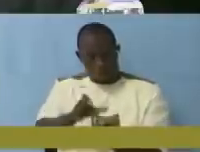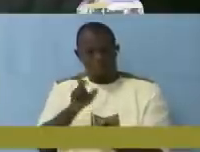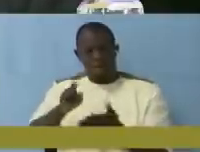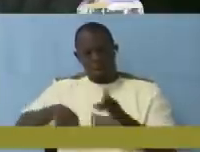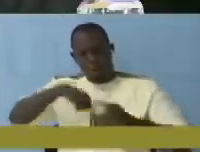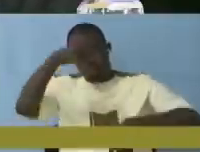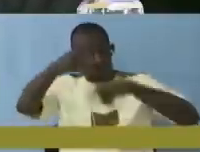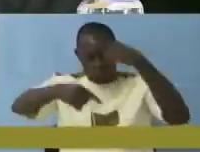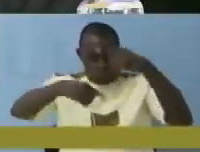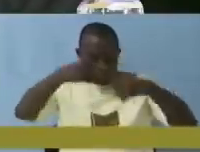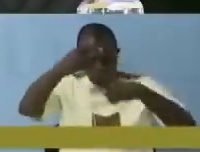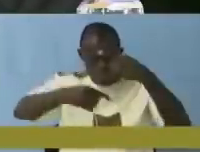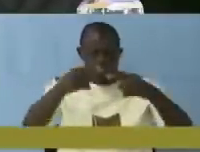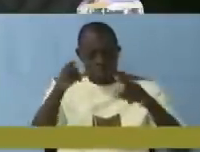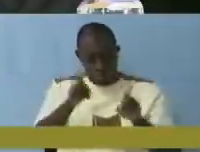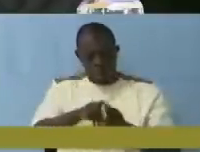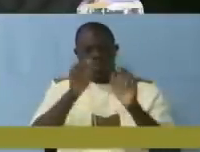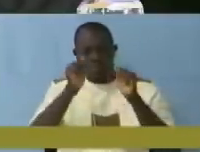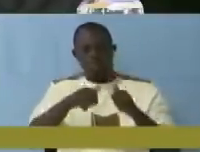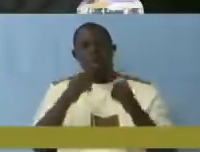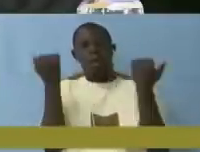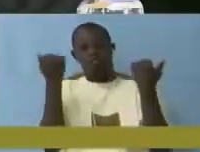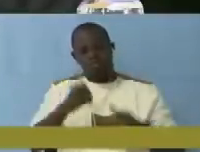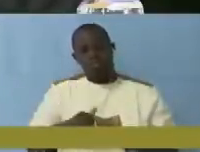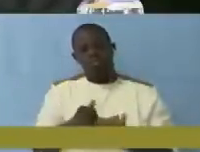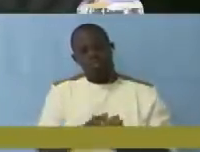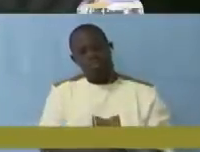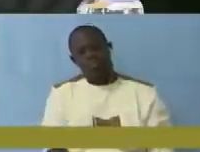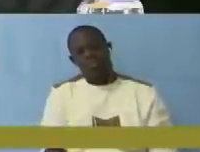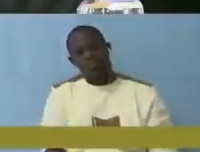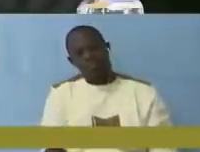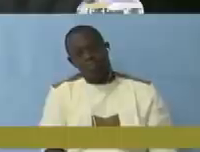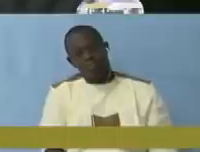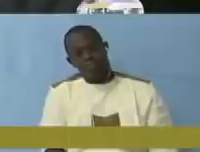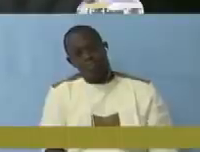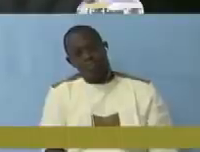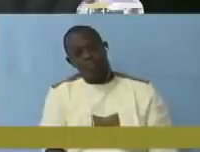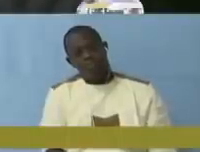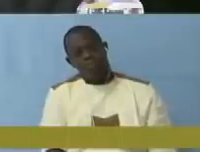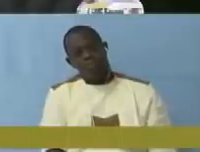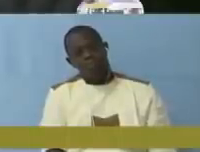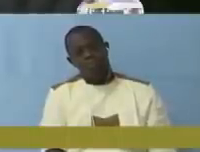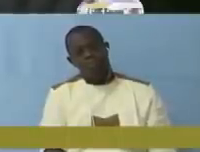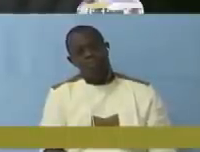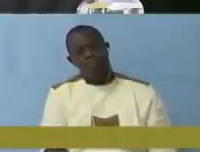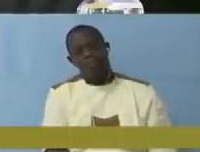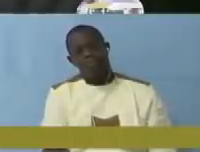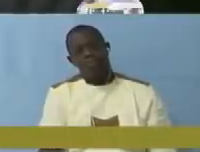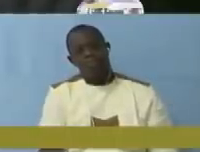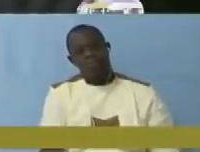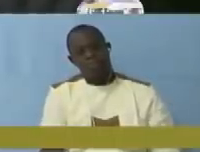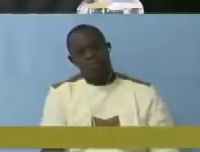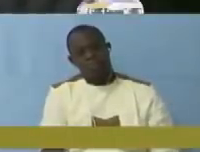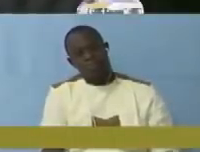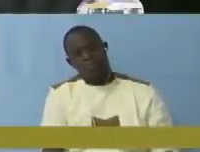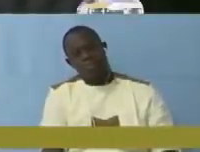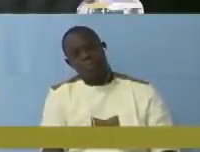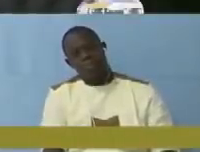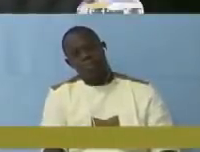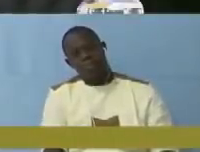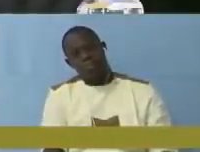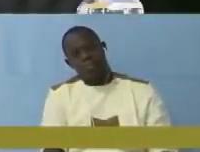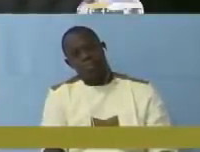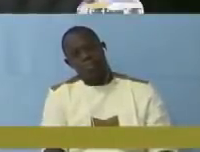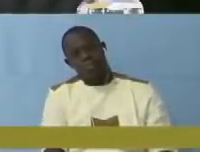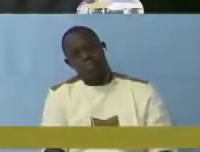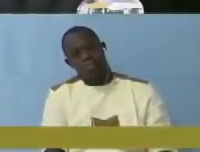kumul menu futa jang akawolle nyinin ka adu wairi atayaje ate mukulle ti sedol le afo jang woto